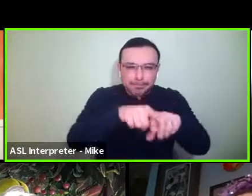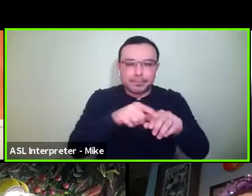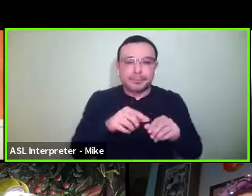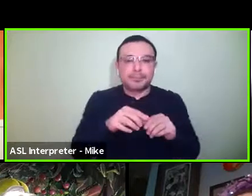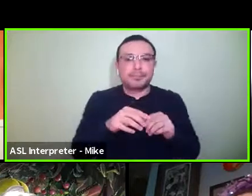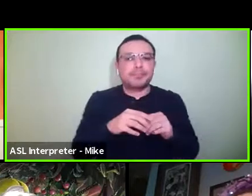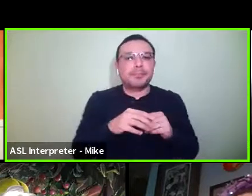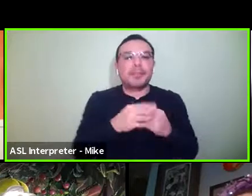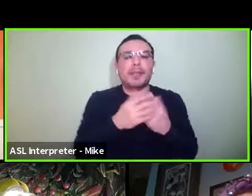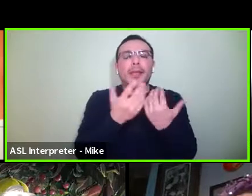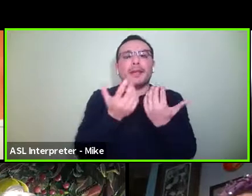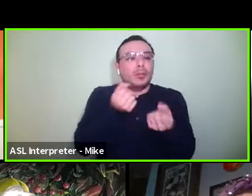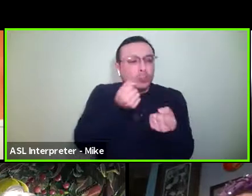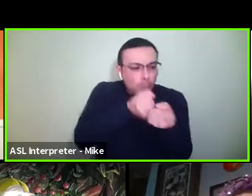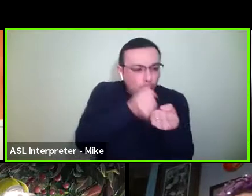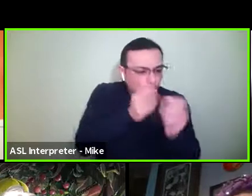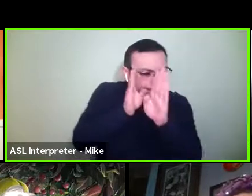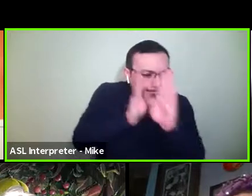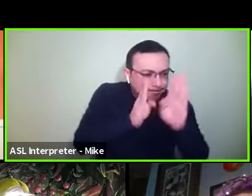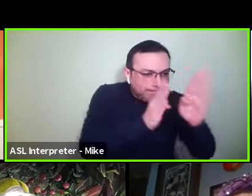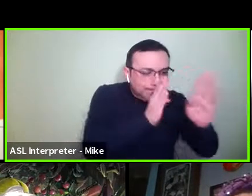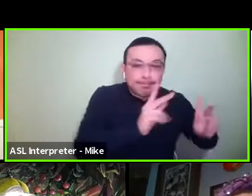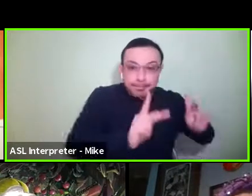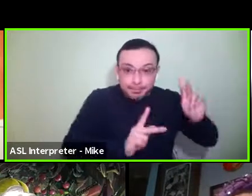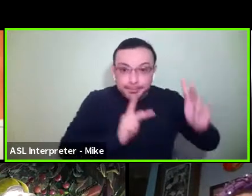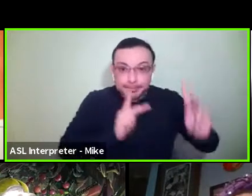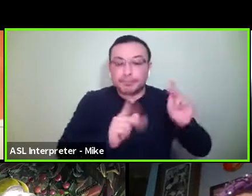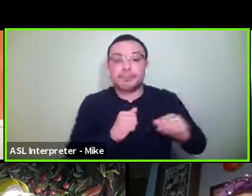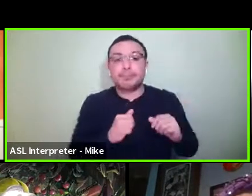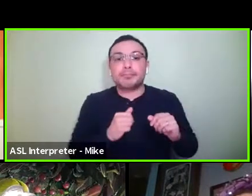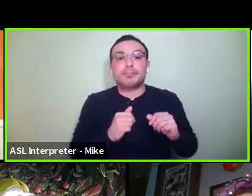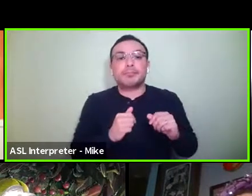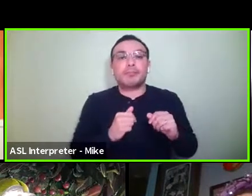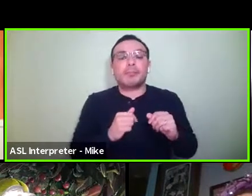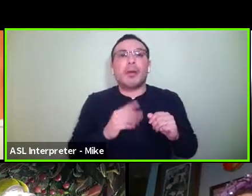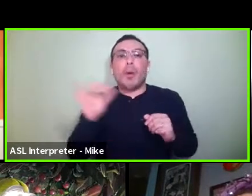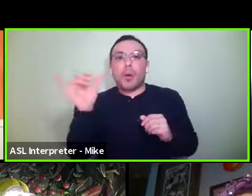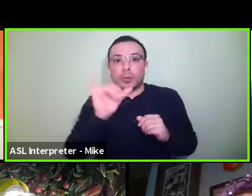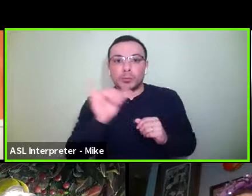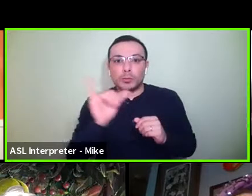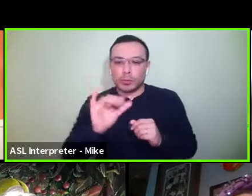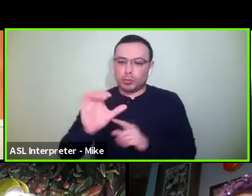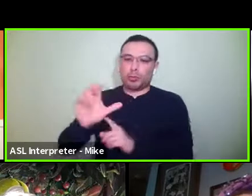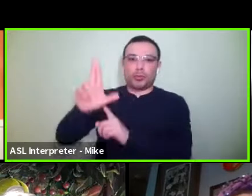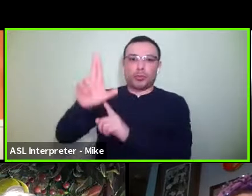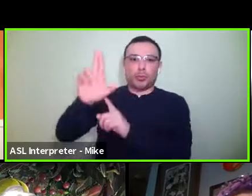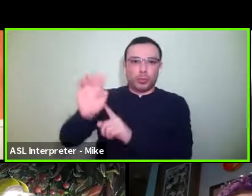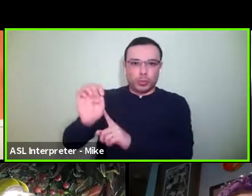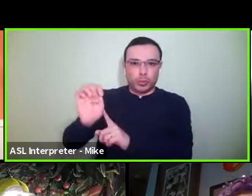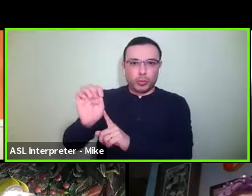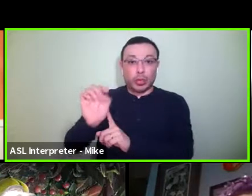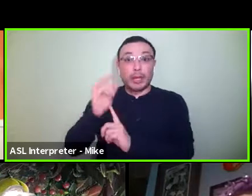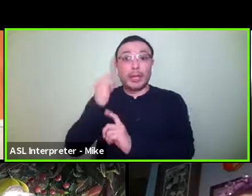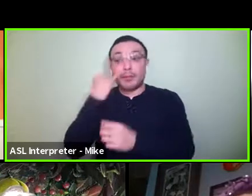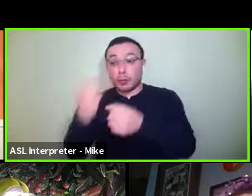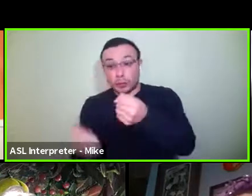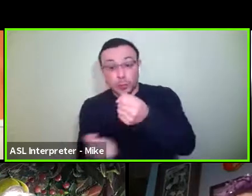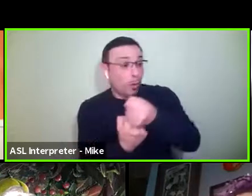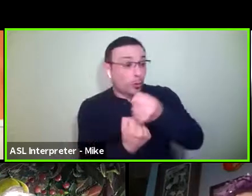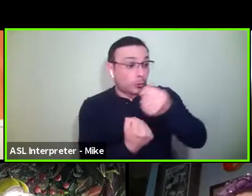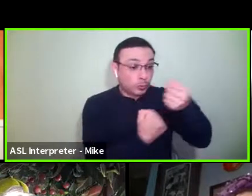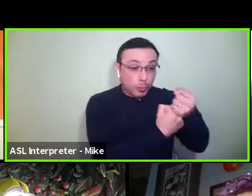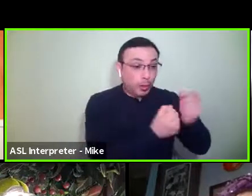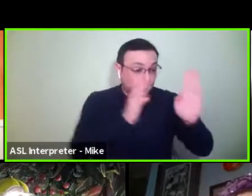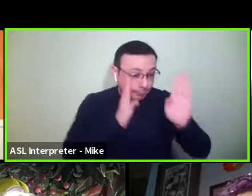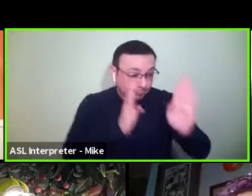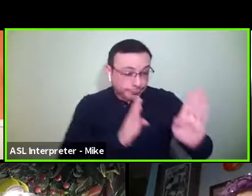the relationship between questions of cure and supports that must be in place for us to even